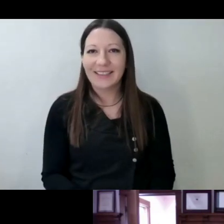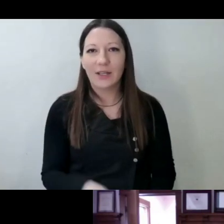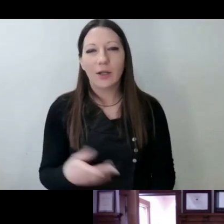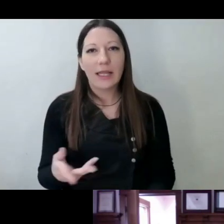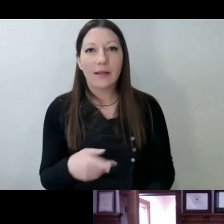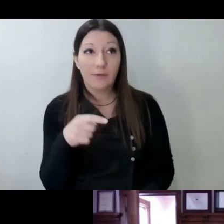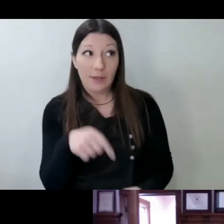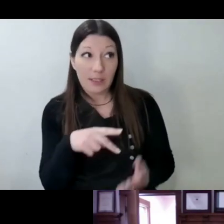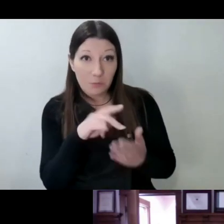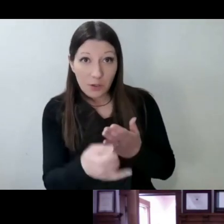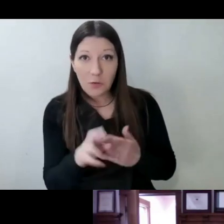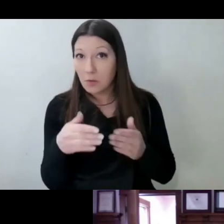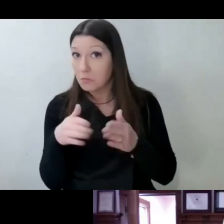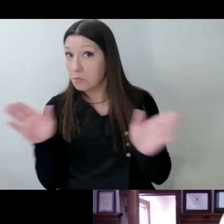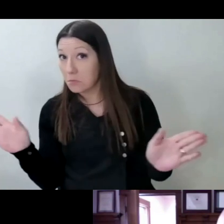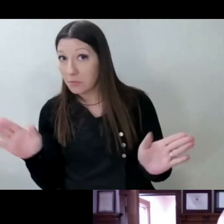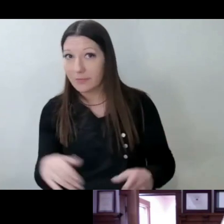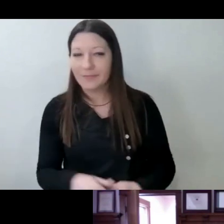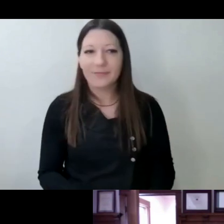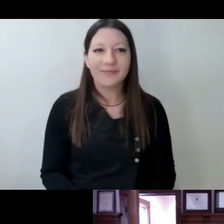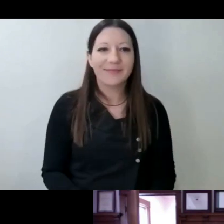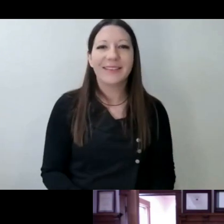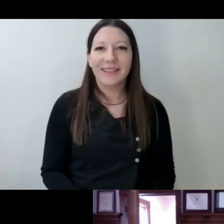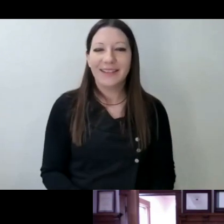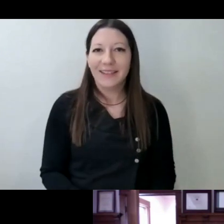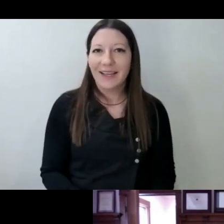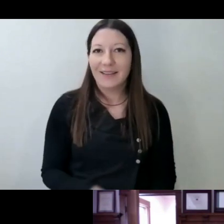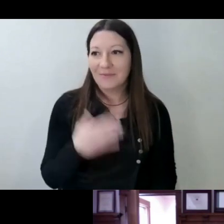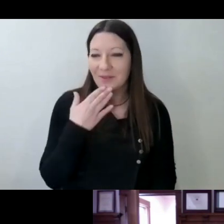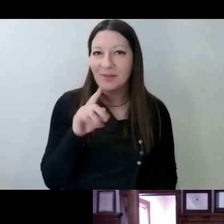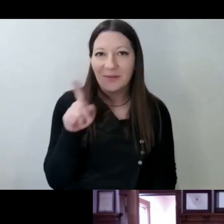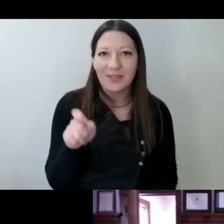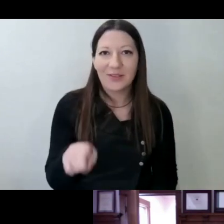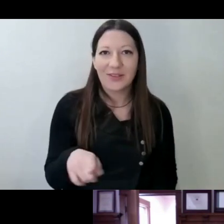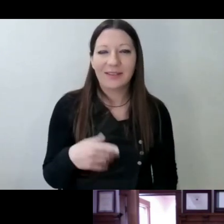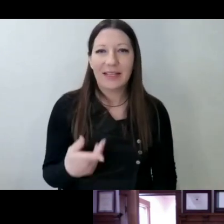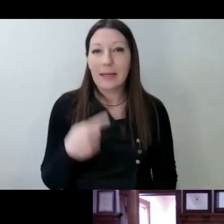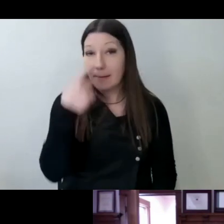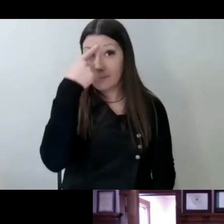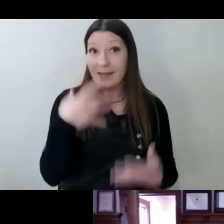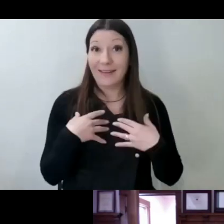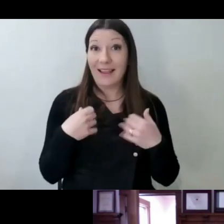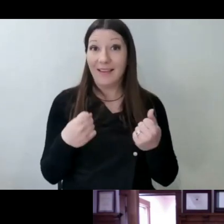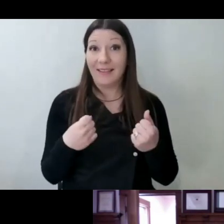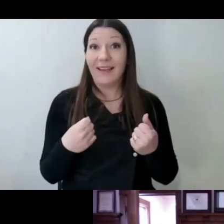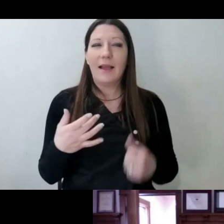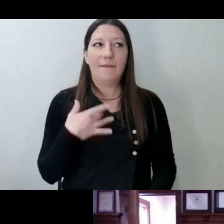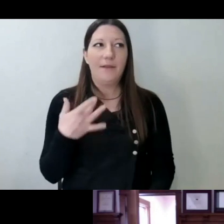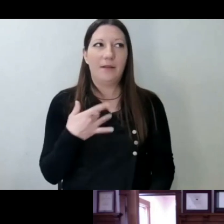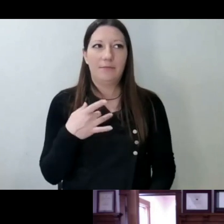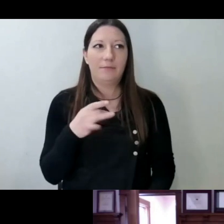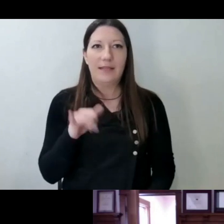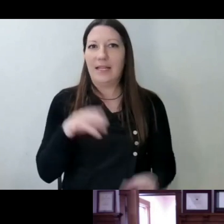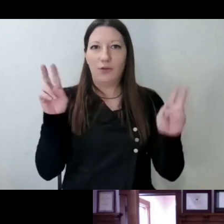perhaps. Yeah. I mean, for me, it's something that plays into, I think, like all of the work I do, just because